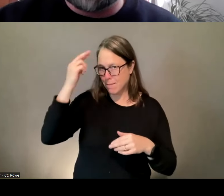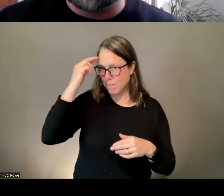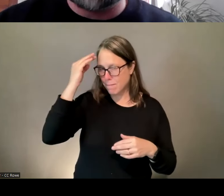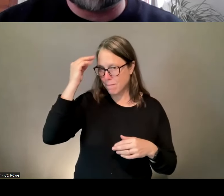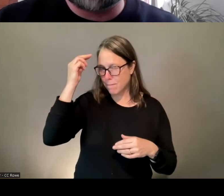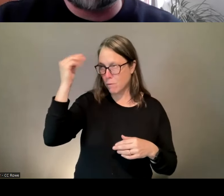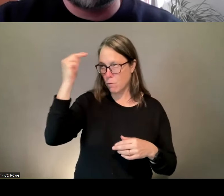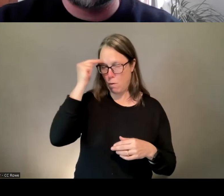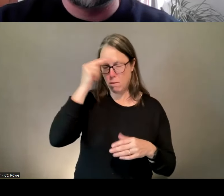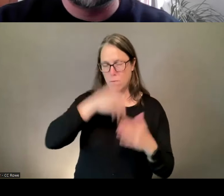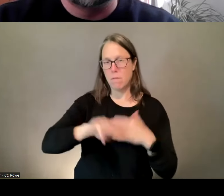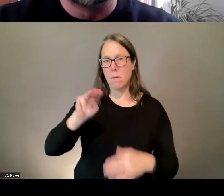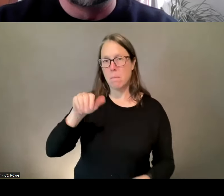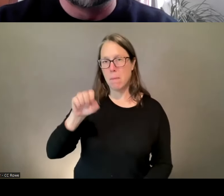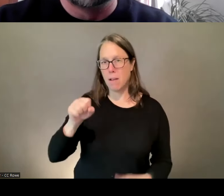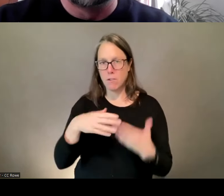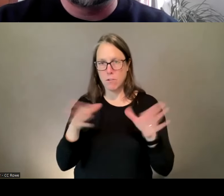General.